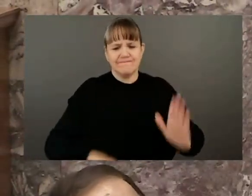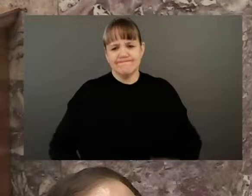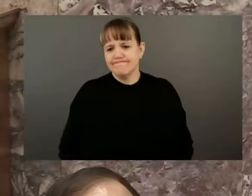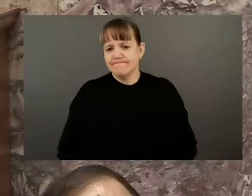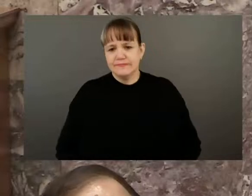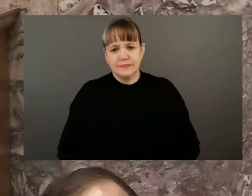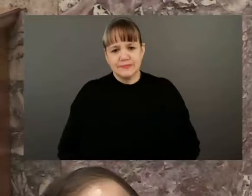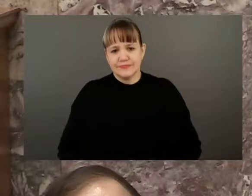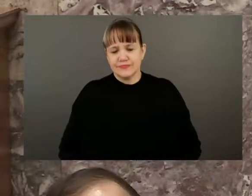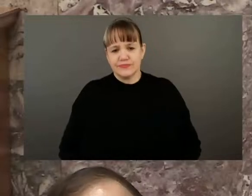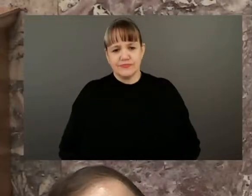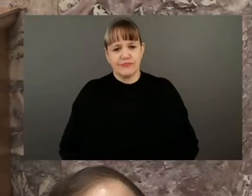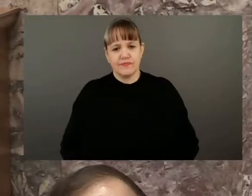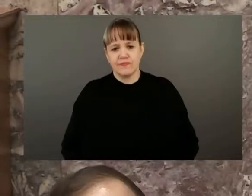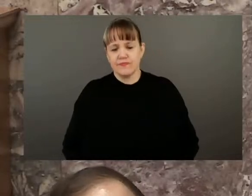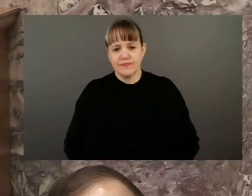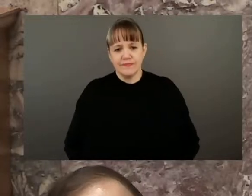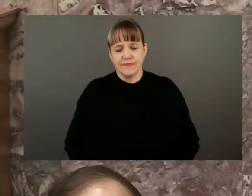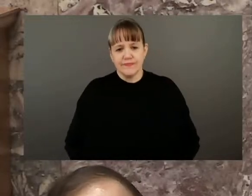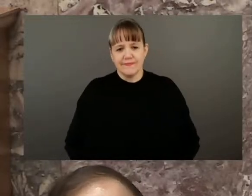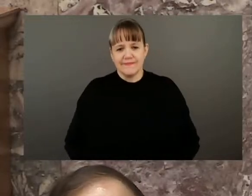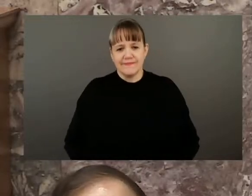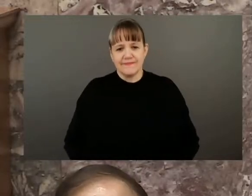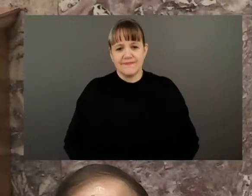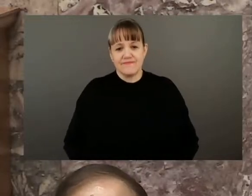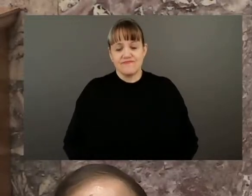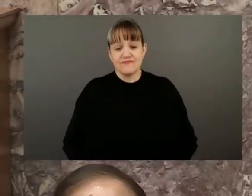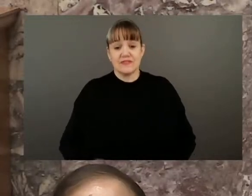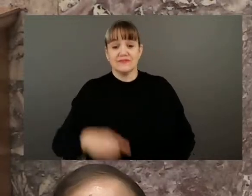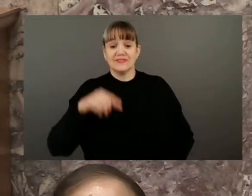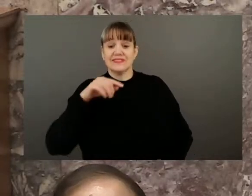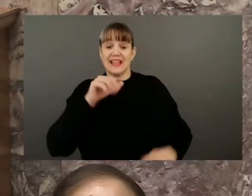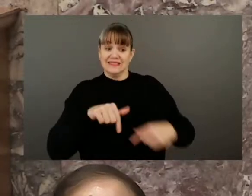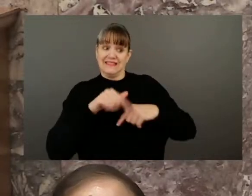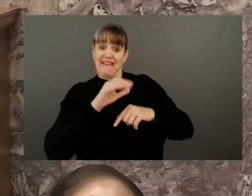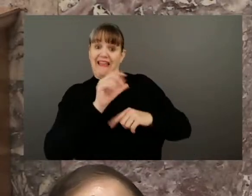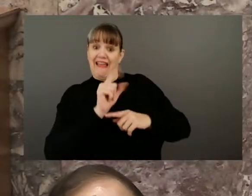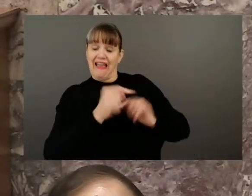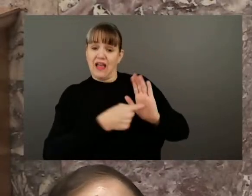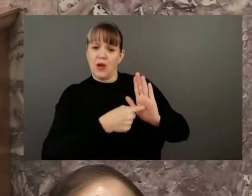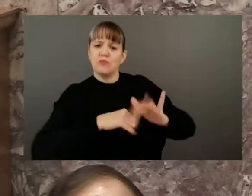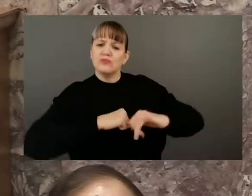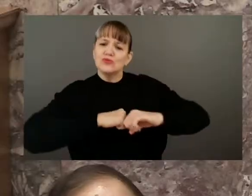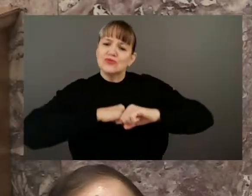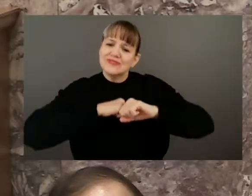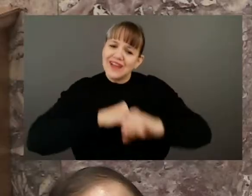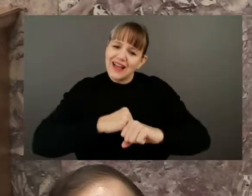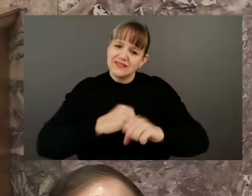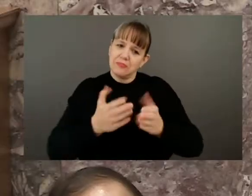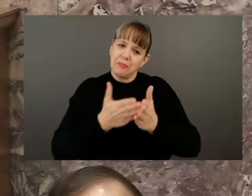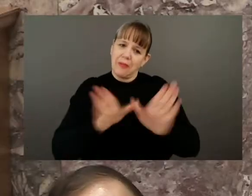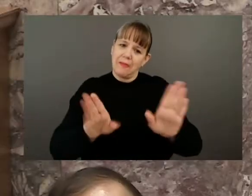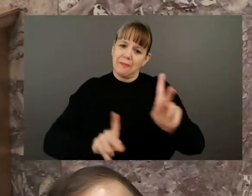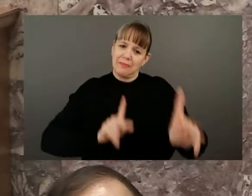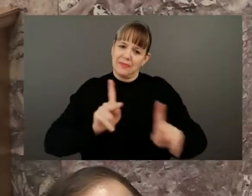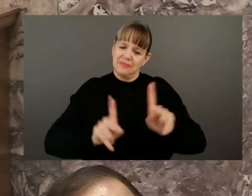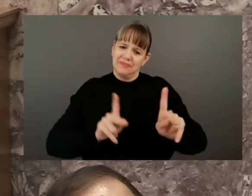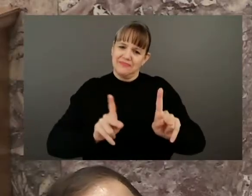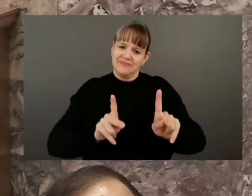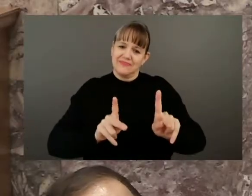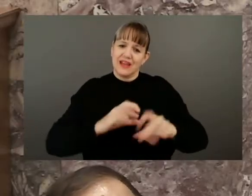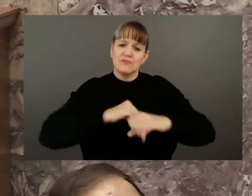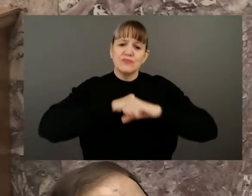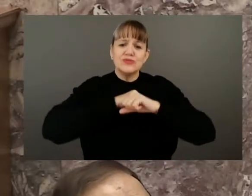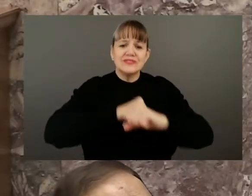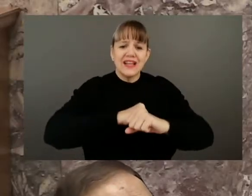And its vital role in protecting the public and protecting the integrity of healthcare professionals,